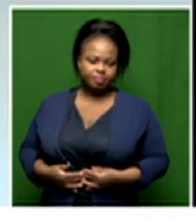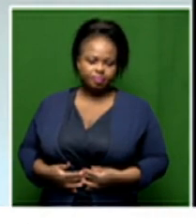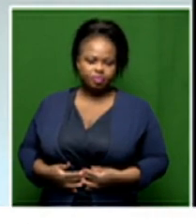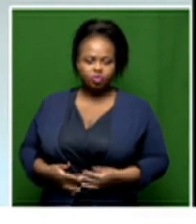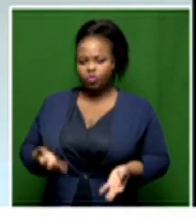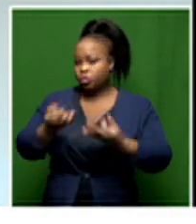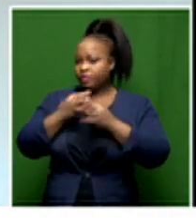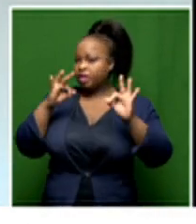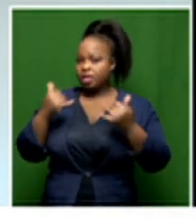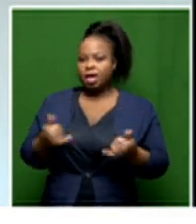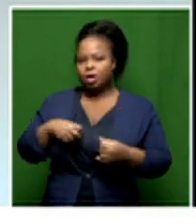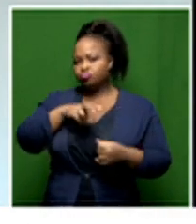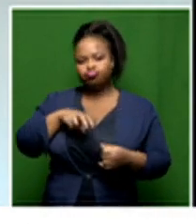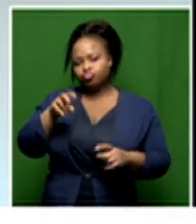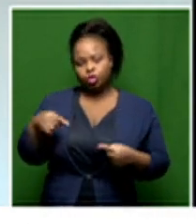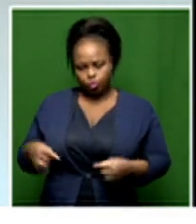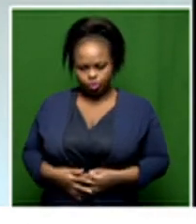want in terms of your movements.